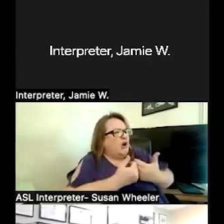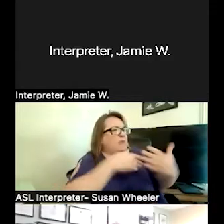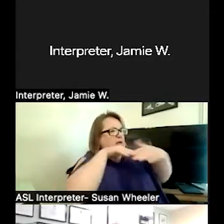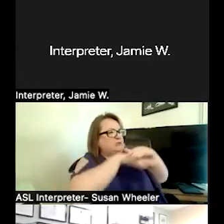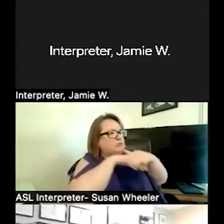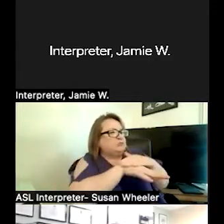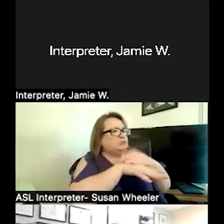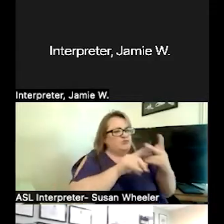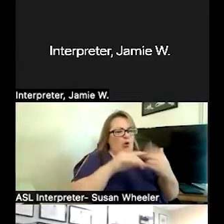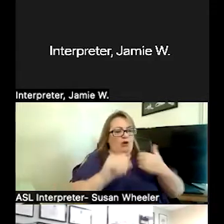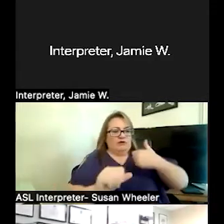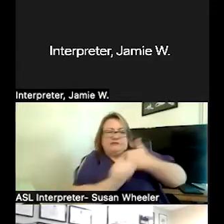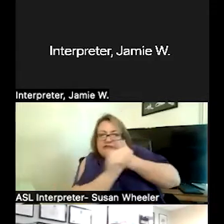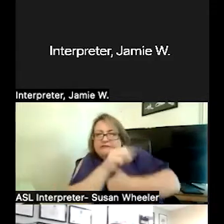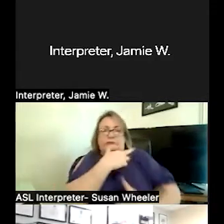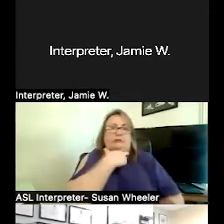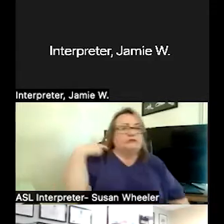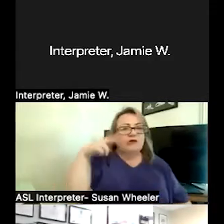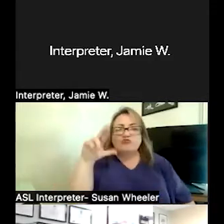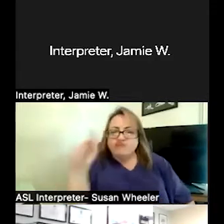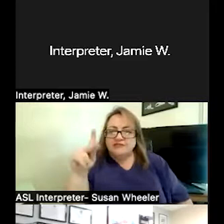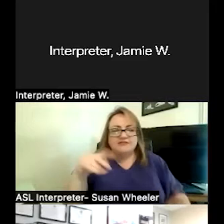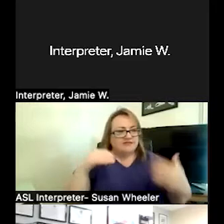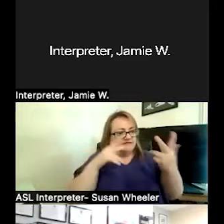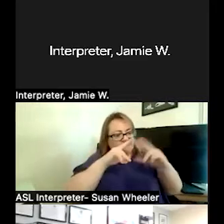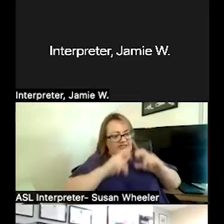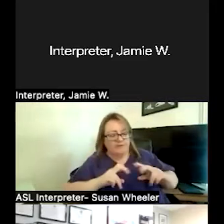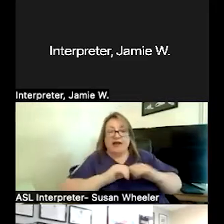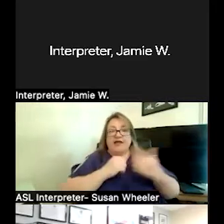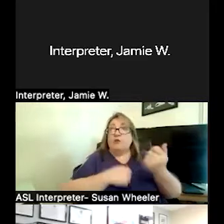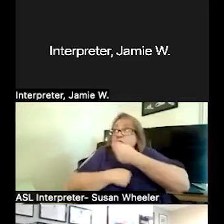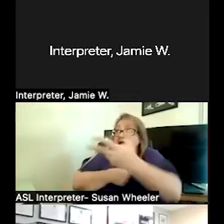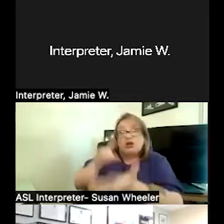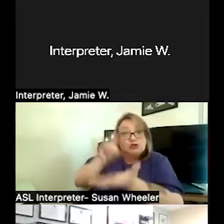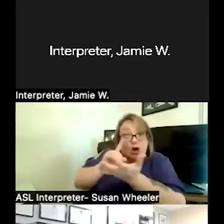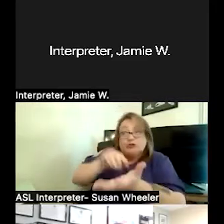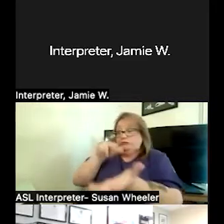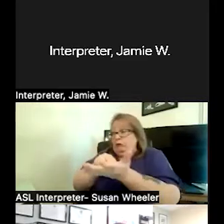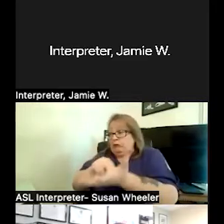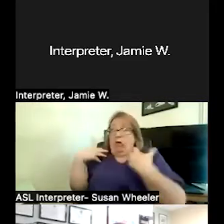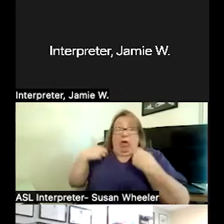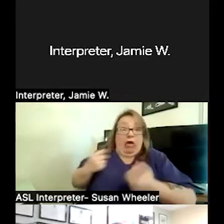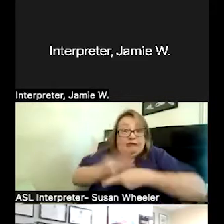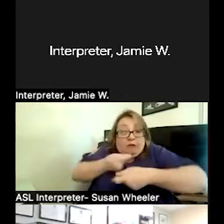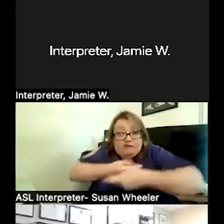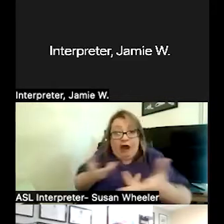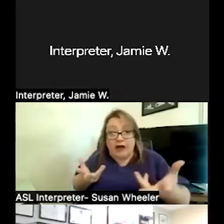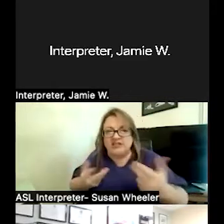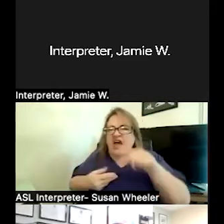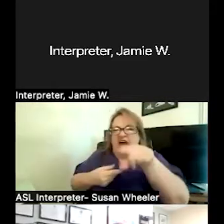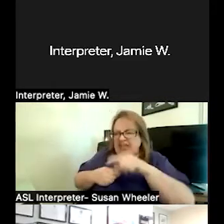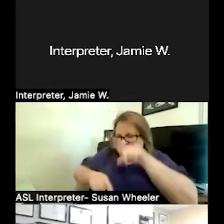risk assessment tool, which would allow healthcare providers to do a risk assessment, see what the greatest risks